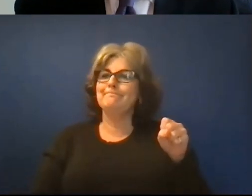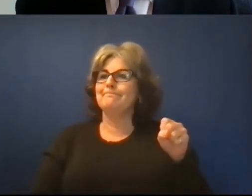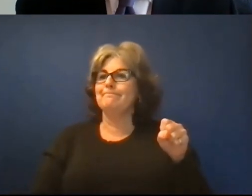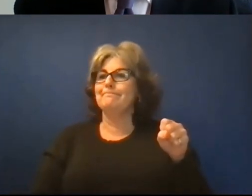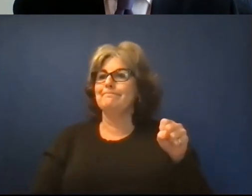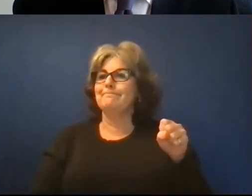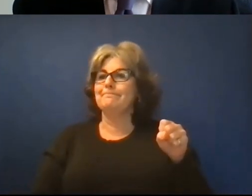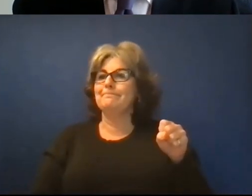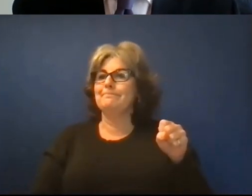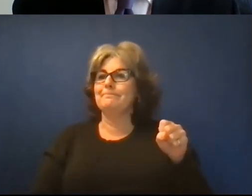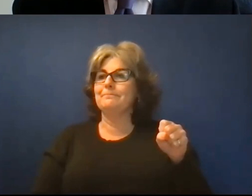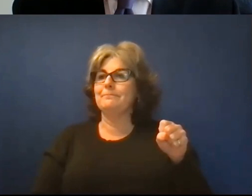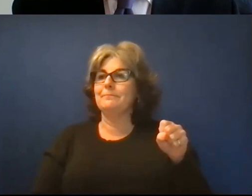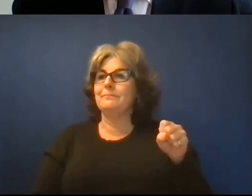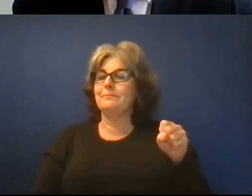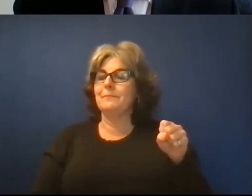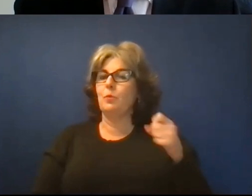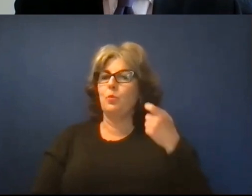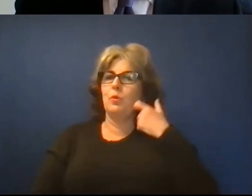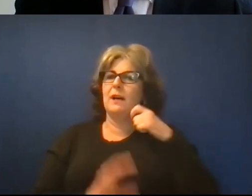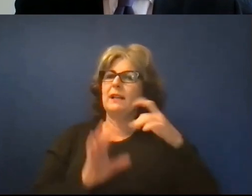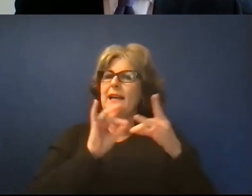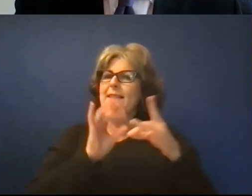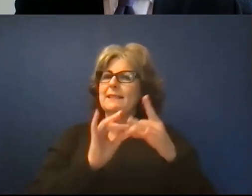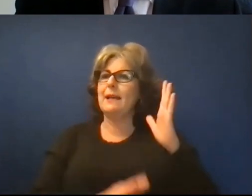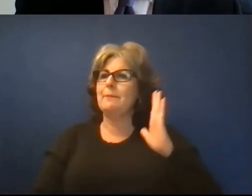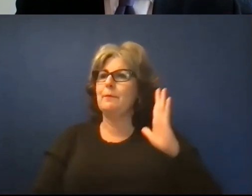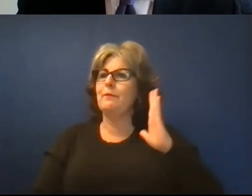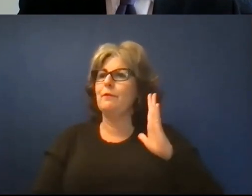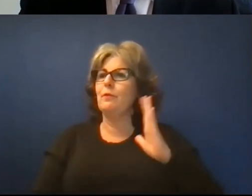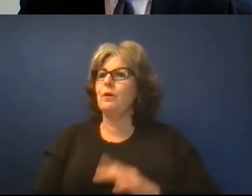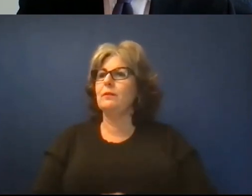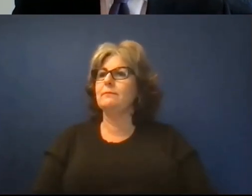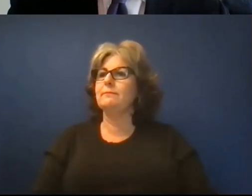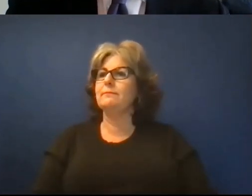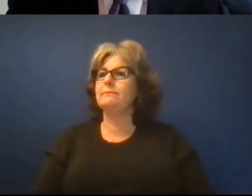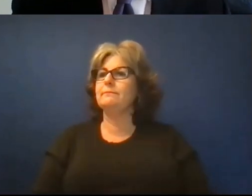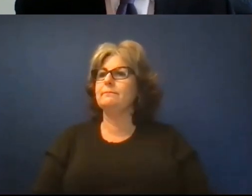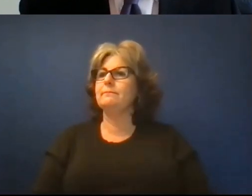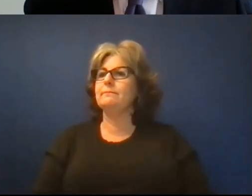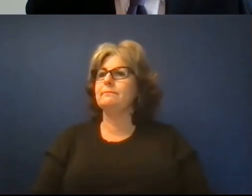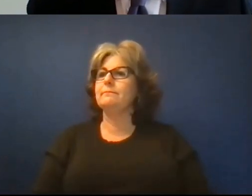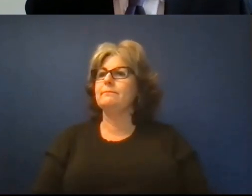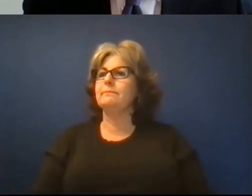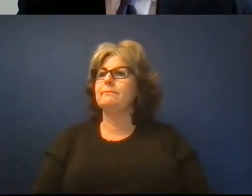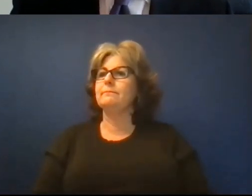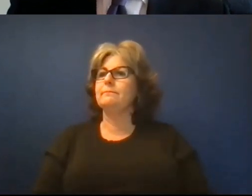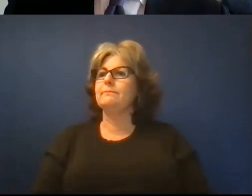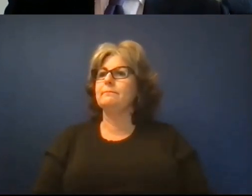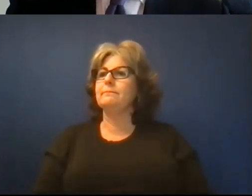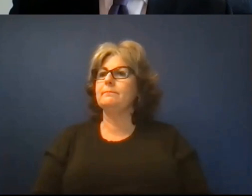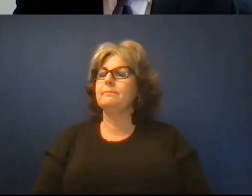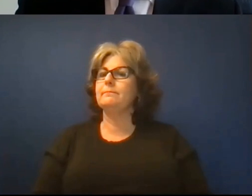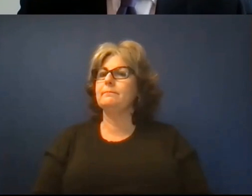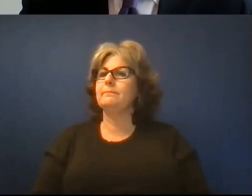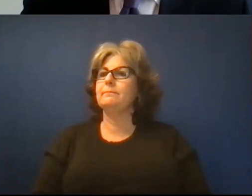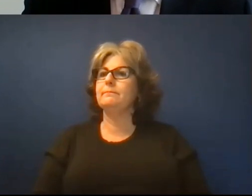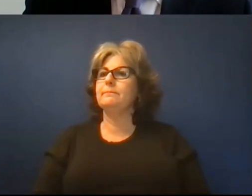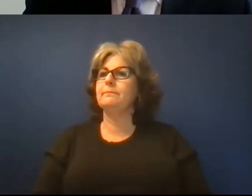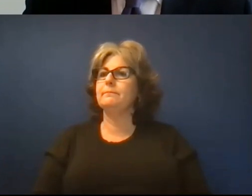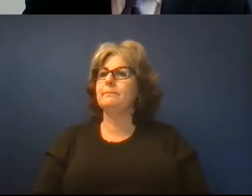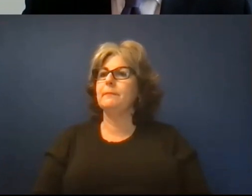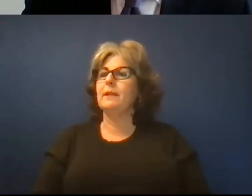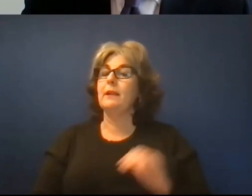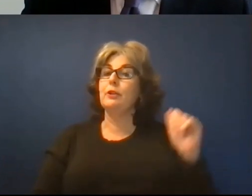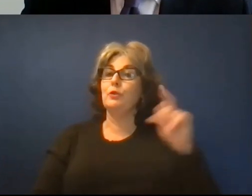Again, this is actually going back to what I said before, why I chose the ER. I felt for me to be able to come back